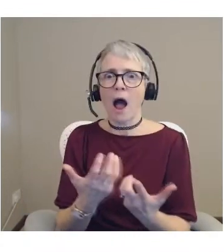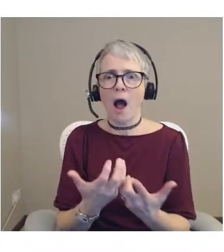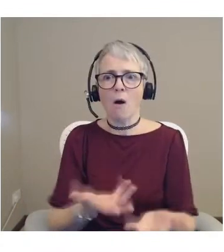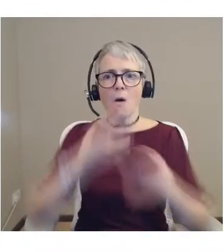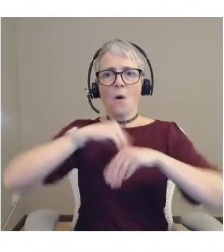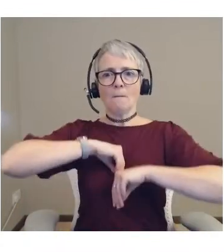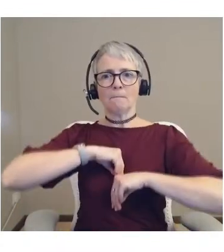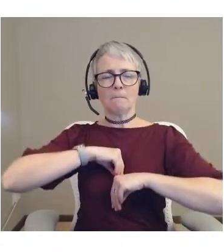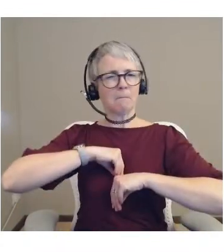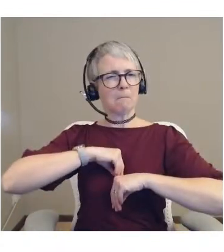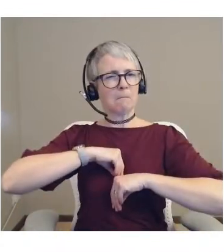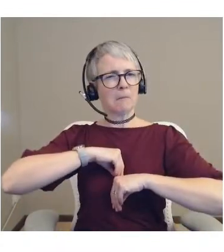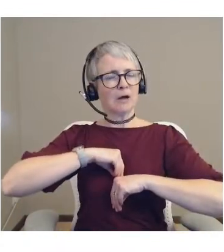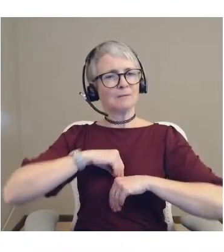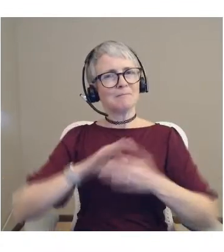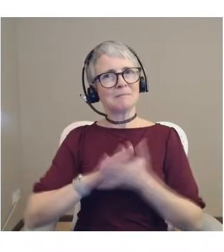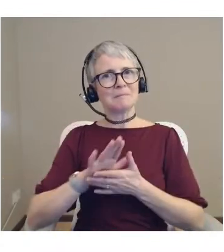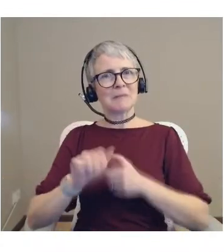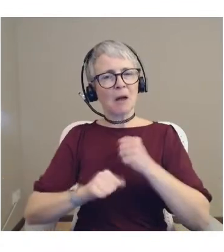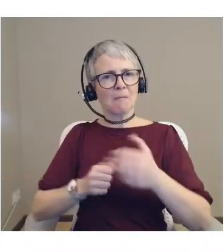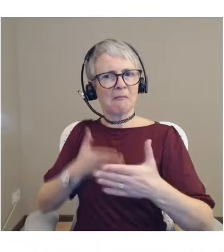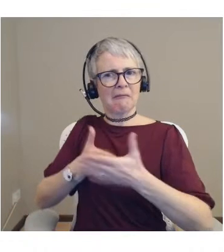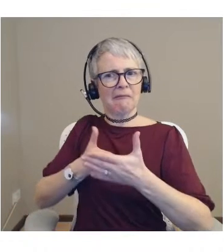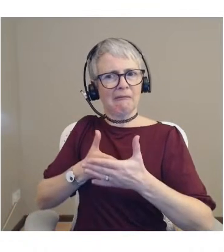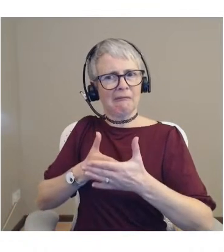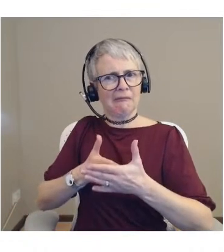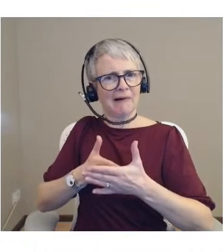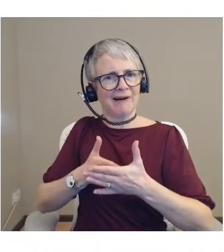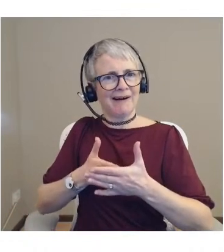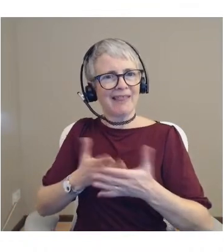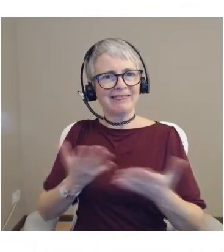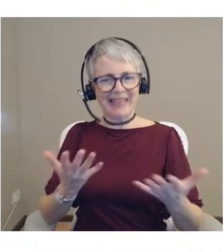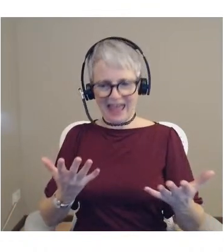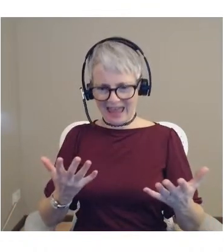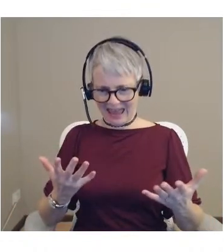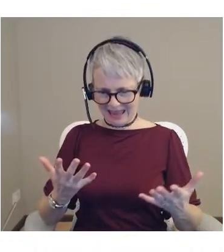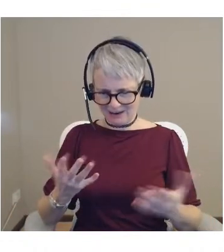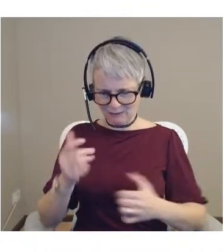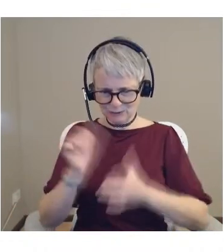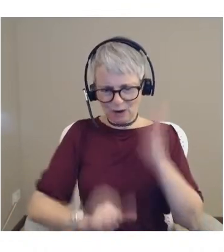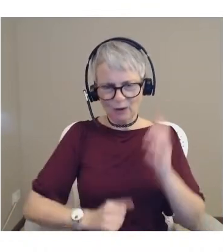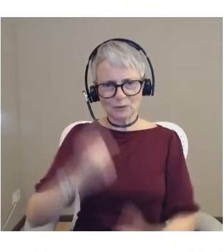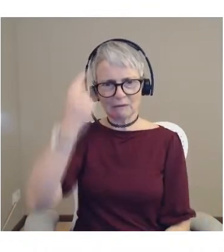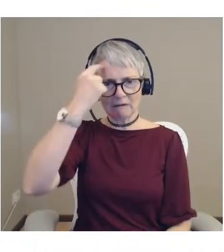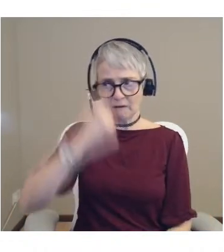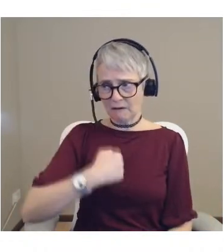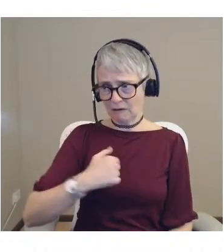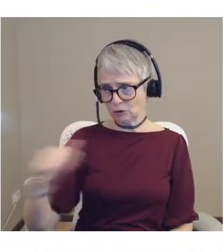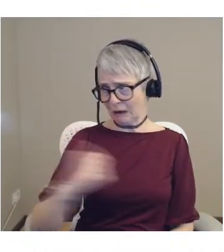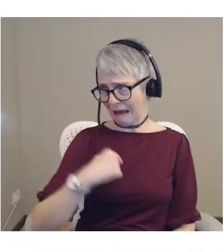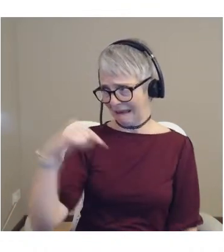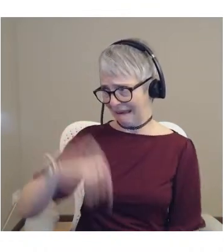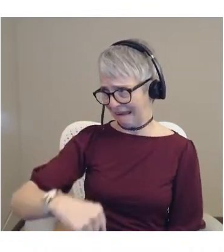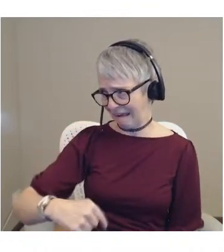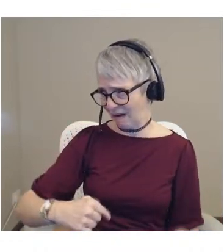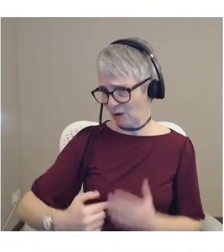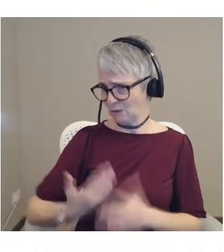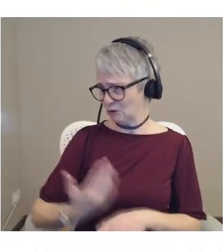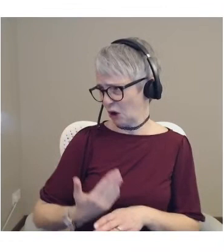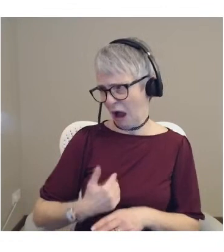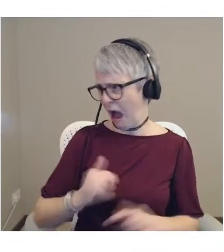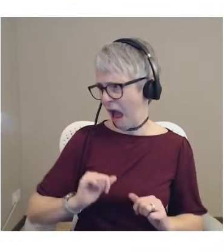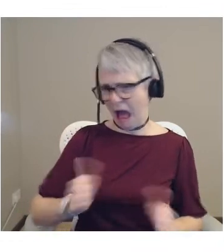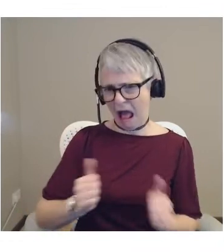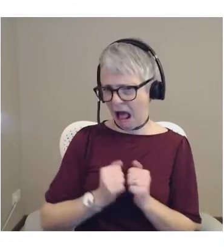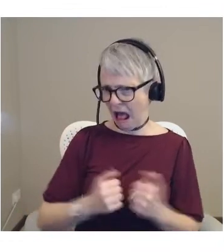then it starts that, the imposter syndrome. Should I be here? Is this place right for me? And it can destroy what could be a really positive